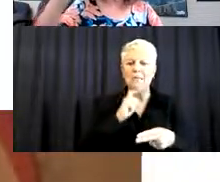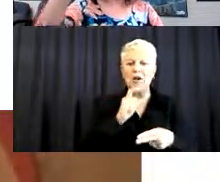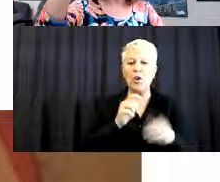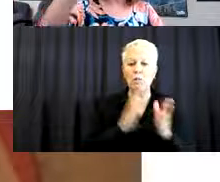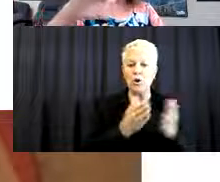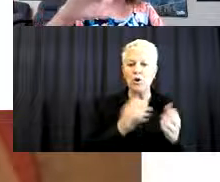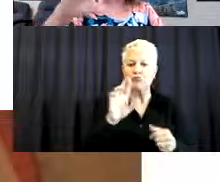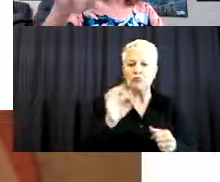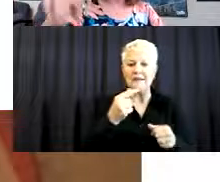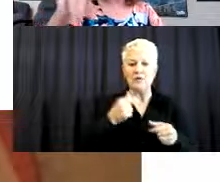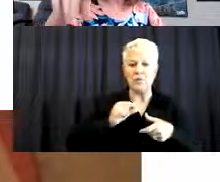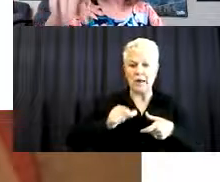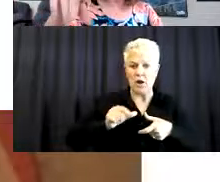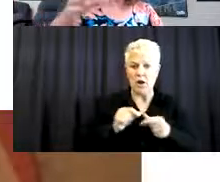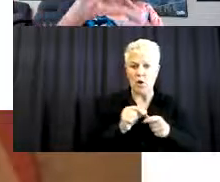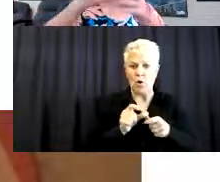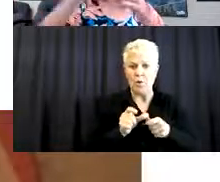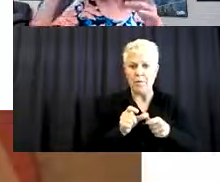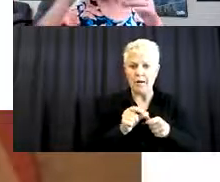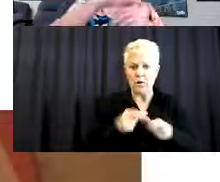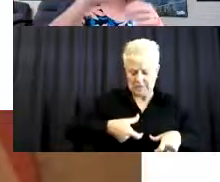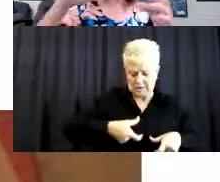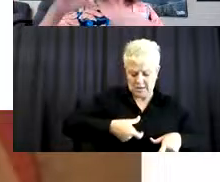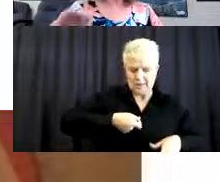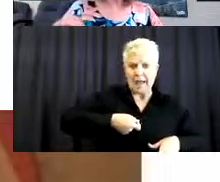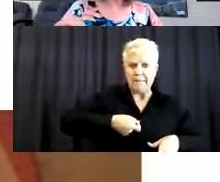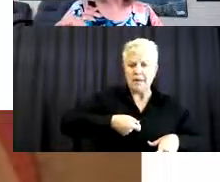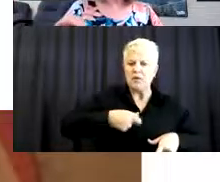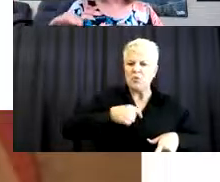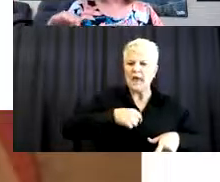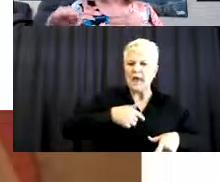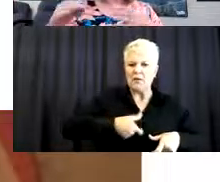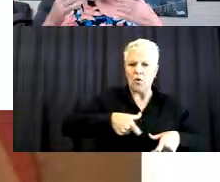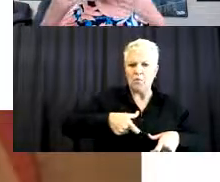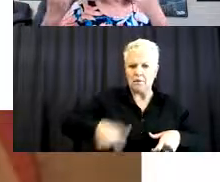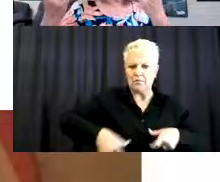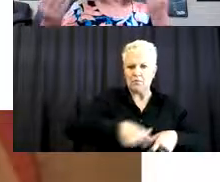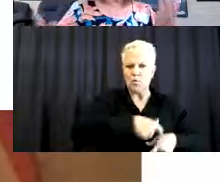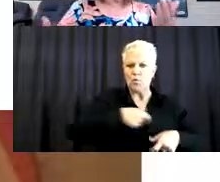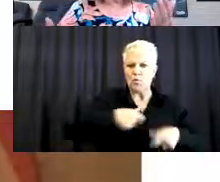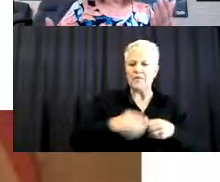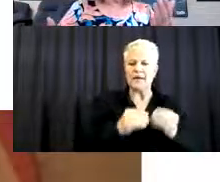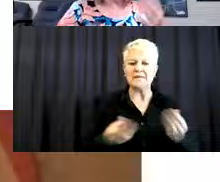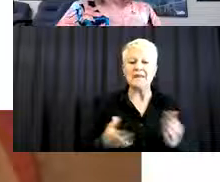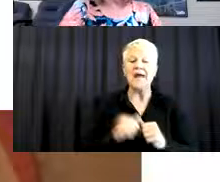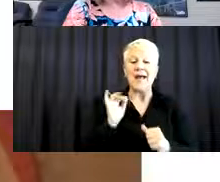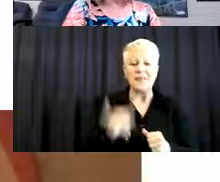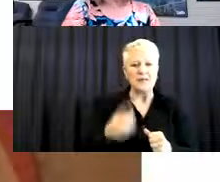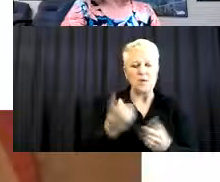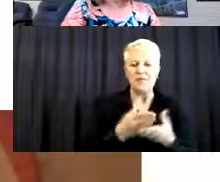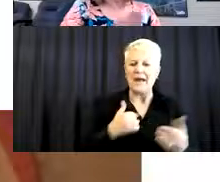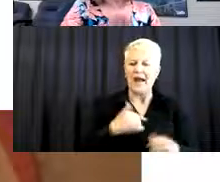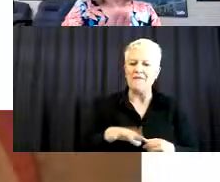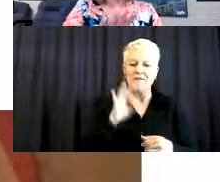close. Those clamp onto the rings so that you can easily move things around. And this is one thing that I have